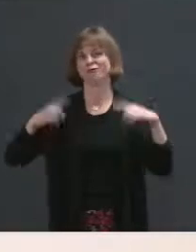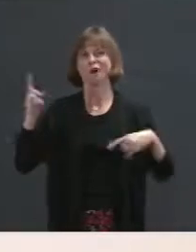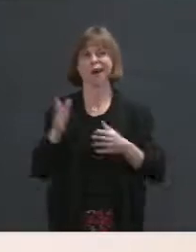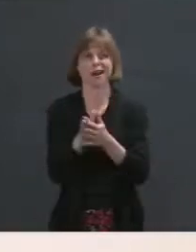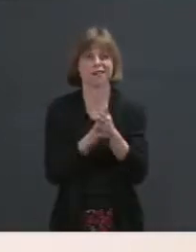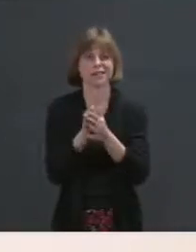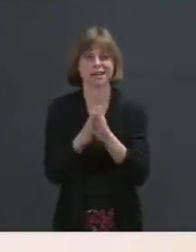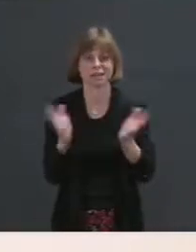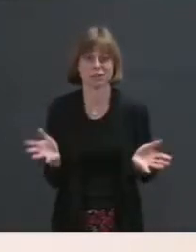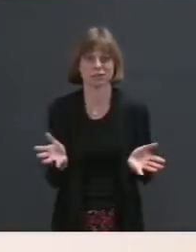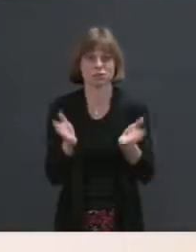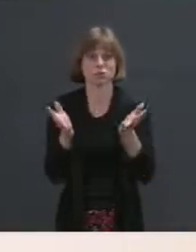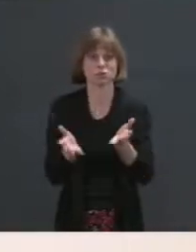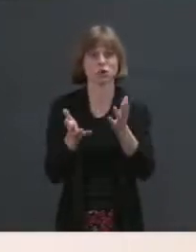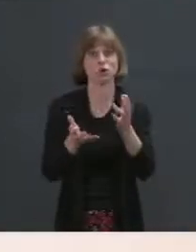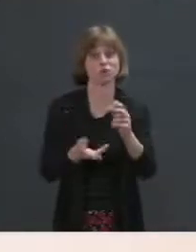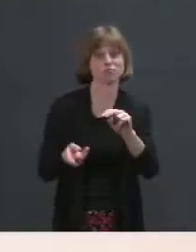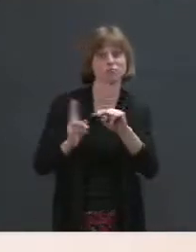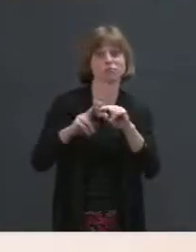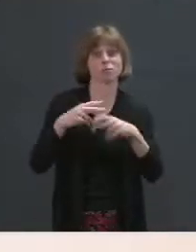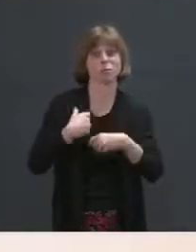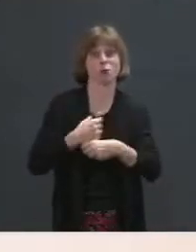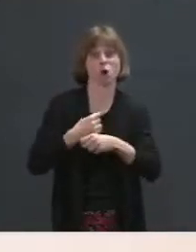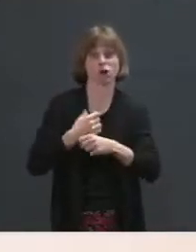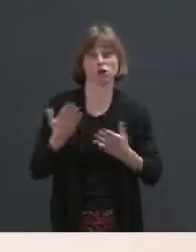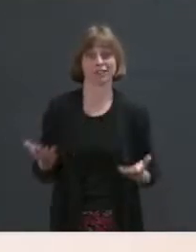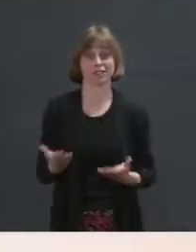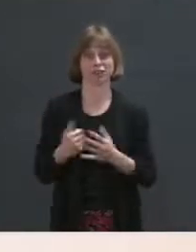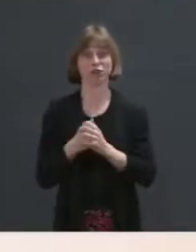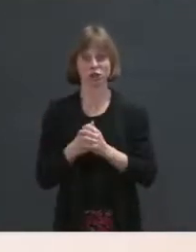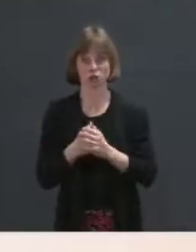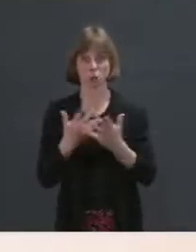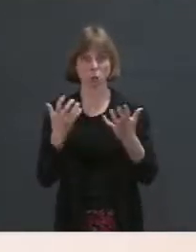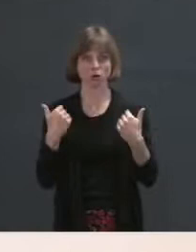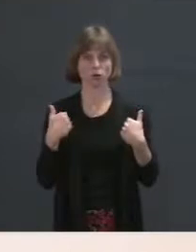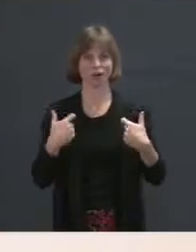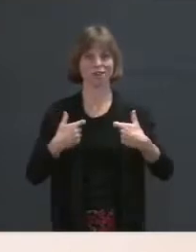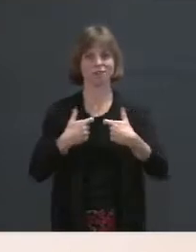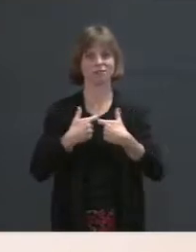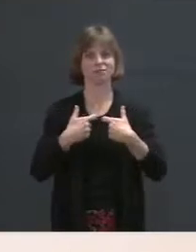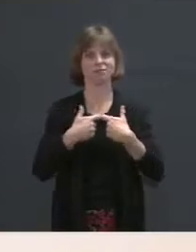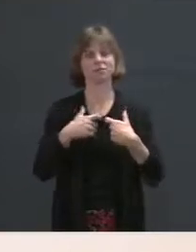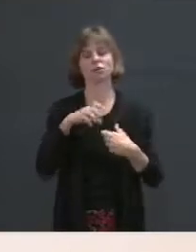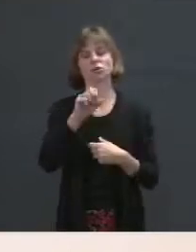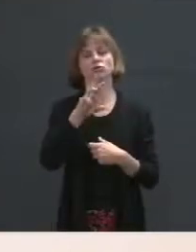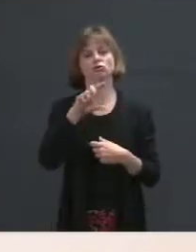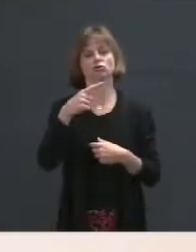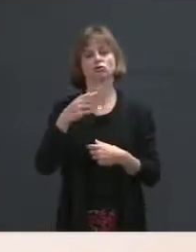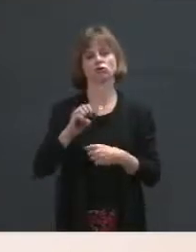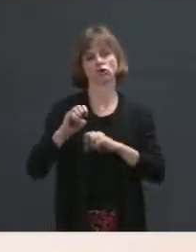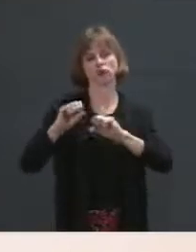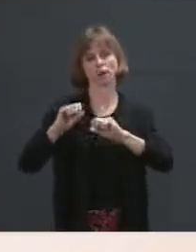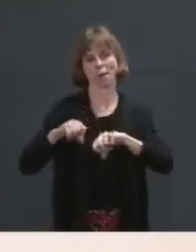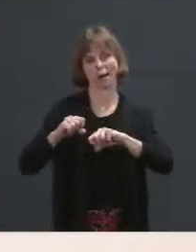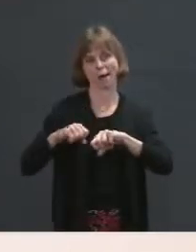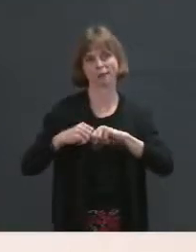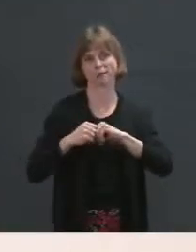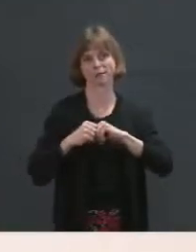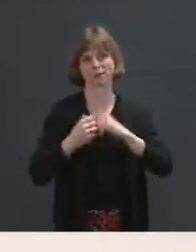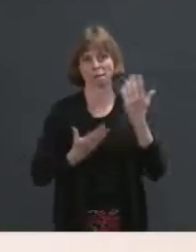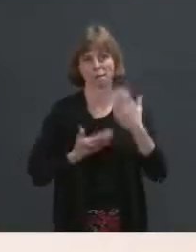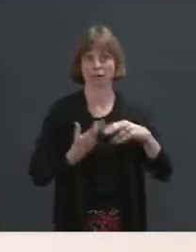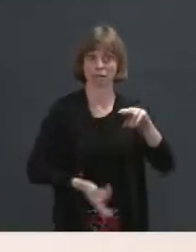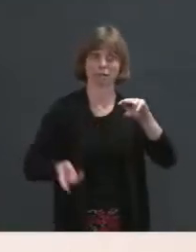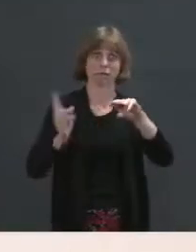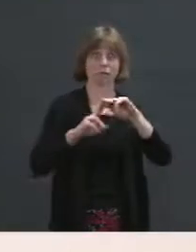production here, looking at ways to ensure there's surge capacity available for things that might need to be ramped up